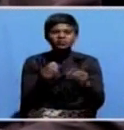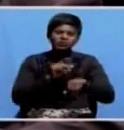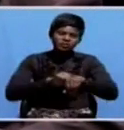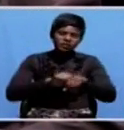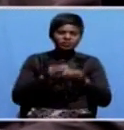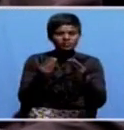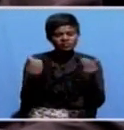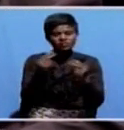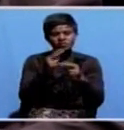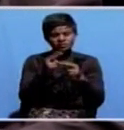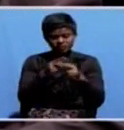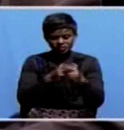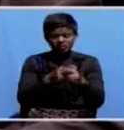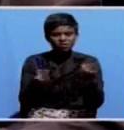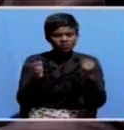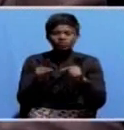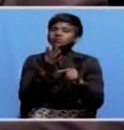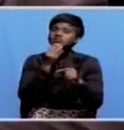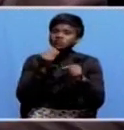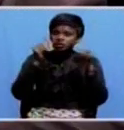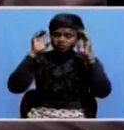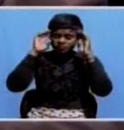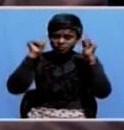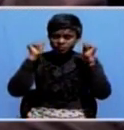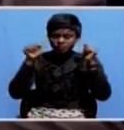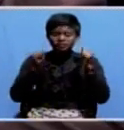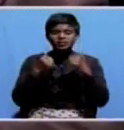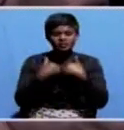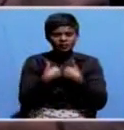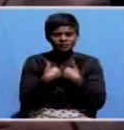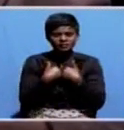But when he became president, you know, there is this